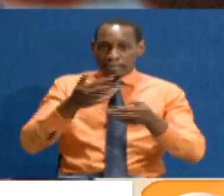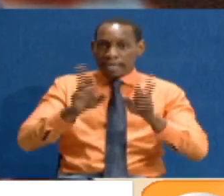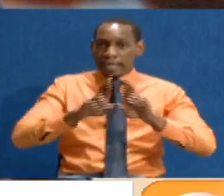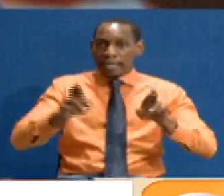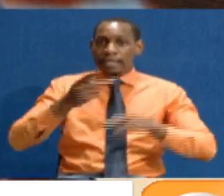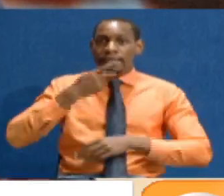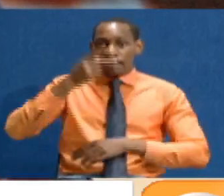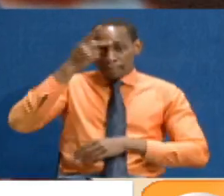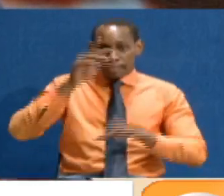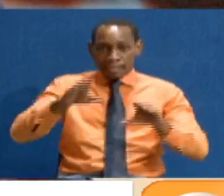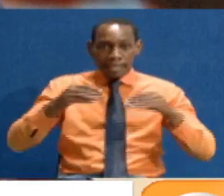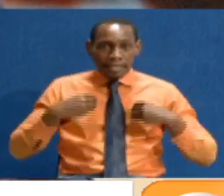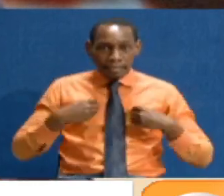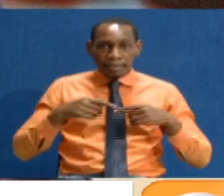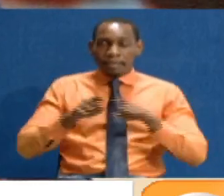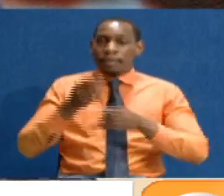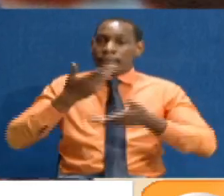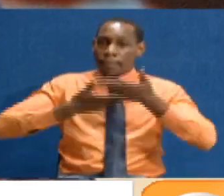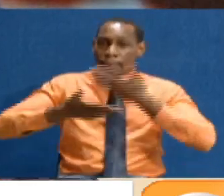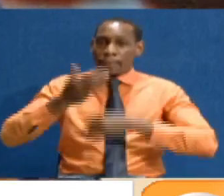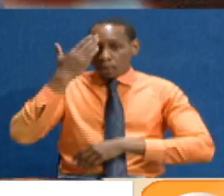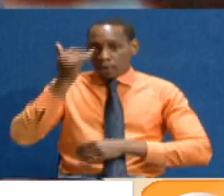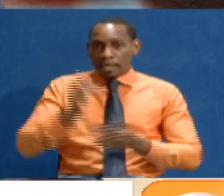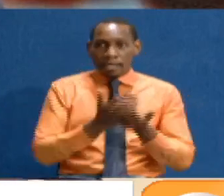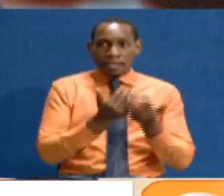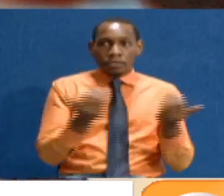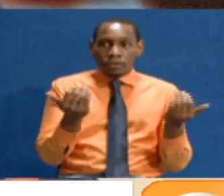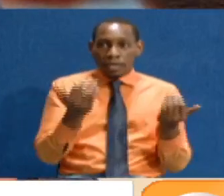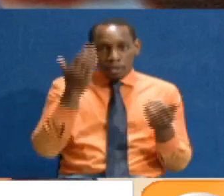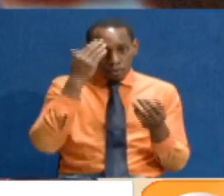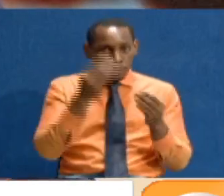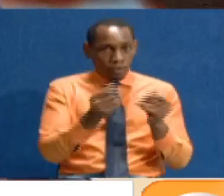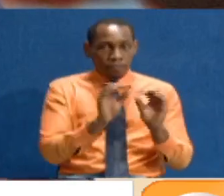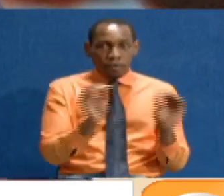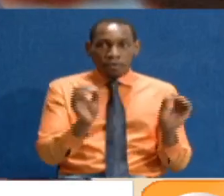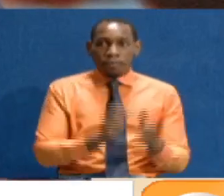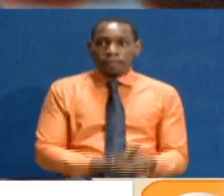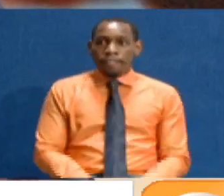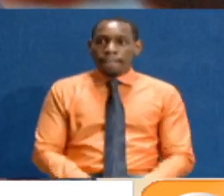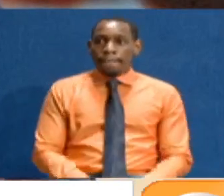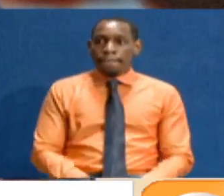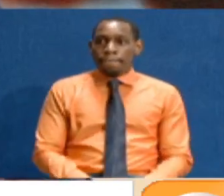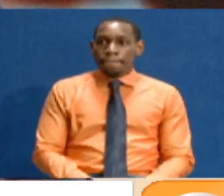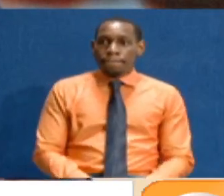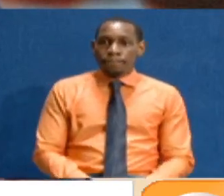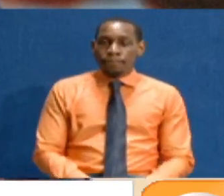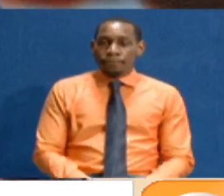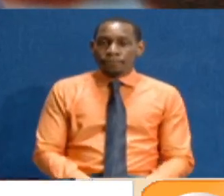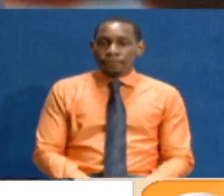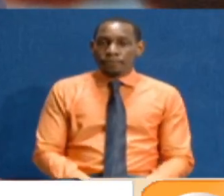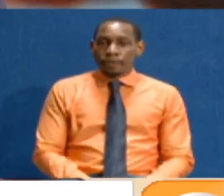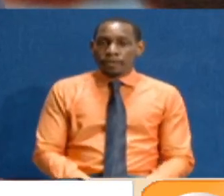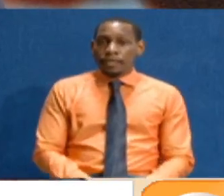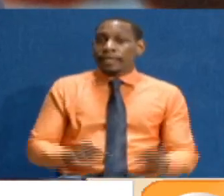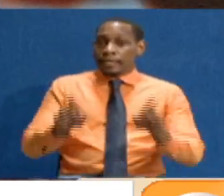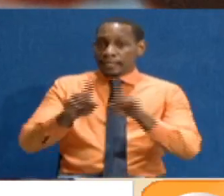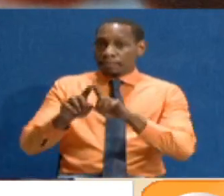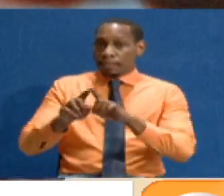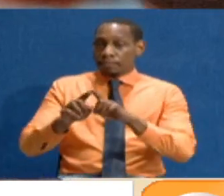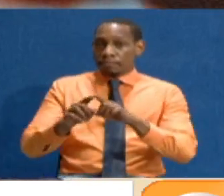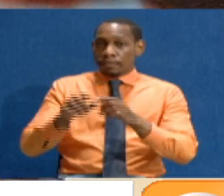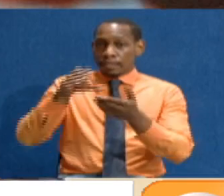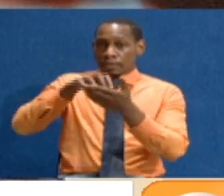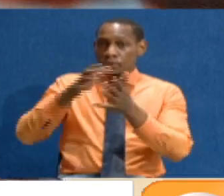parents have to take their role as well and speak about it, because kids don't know how to handle that when it happens. Having said that, we have to look at the